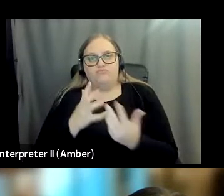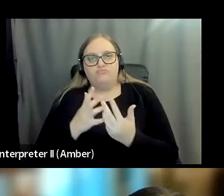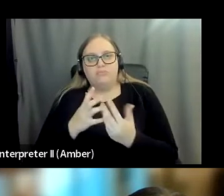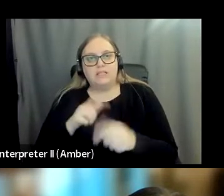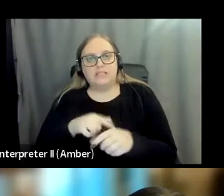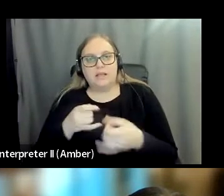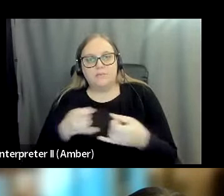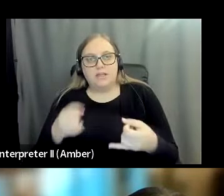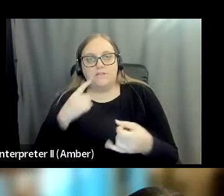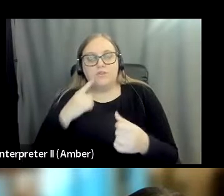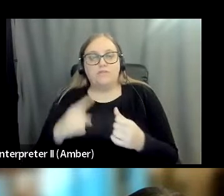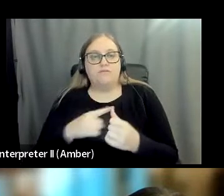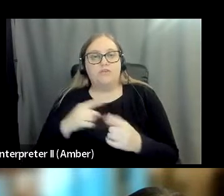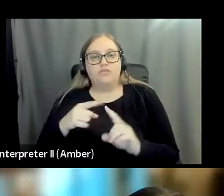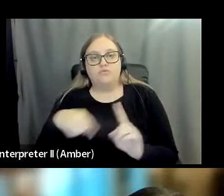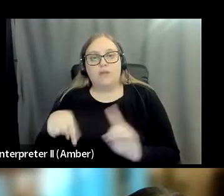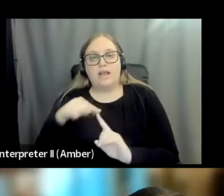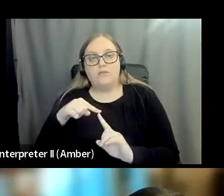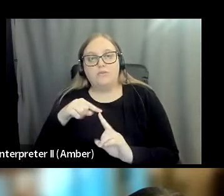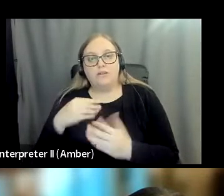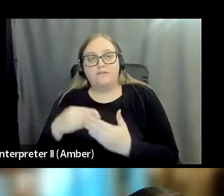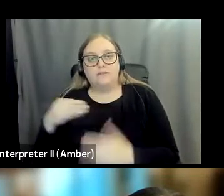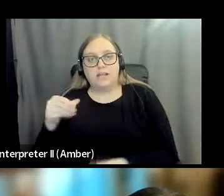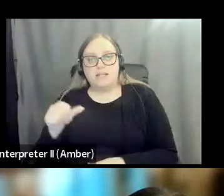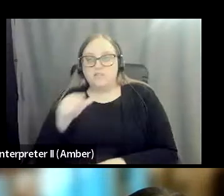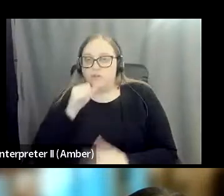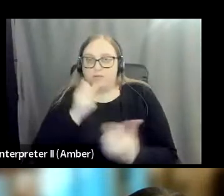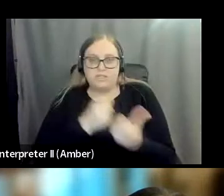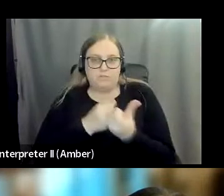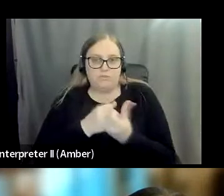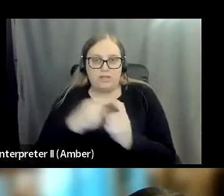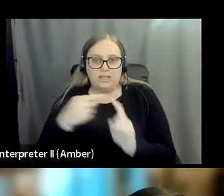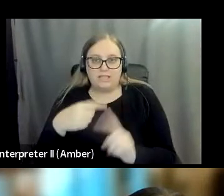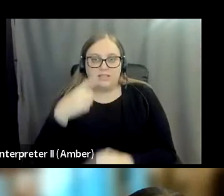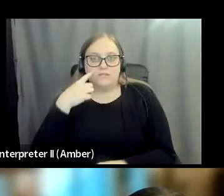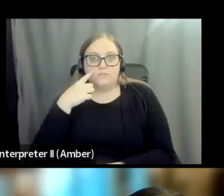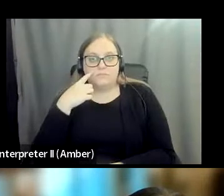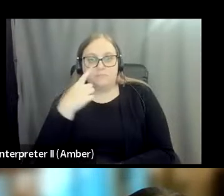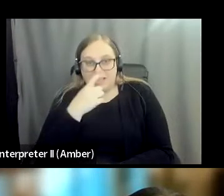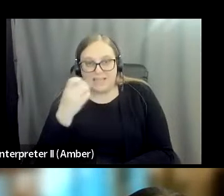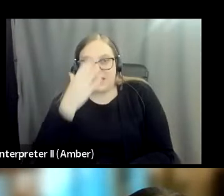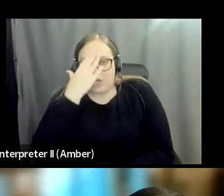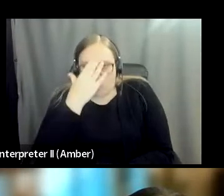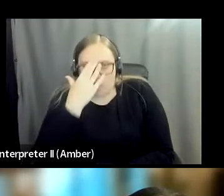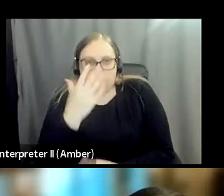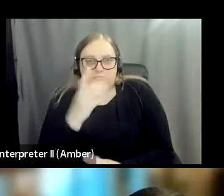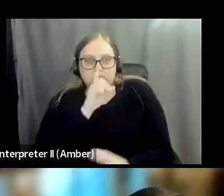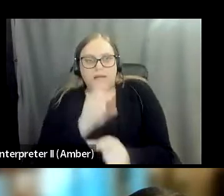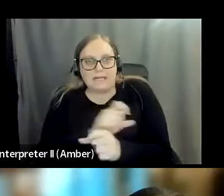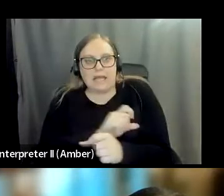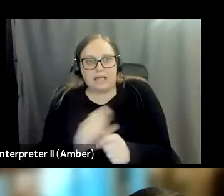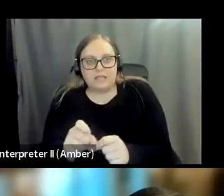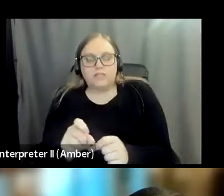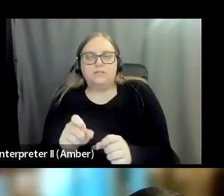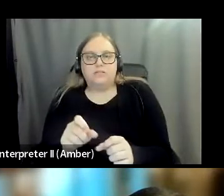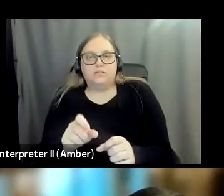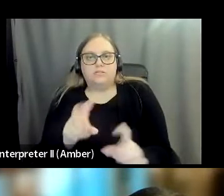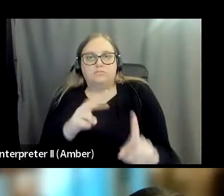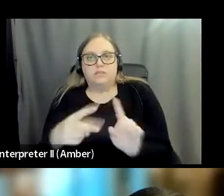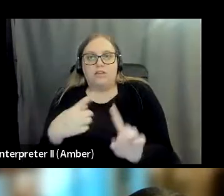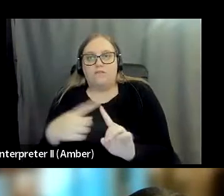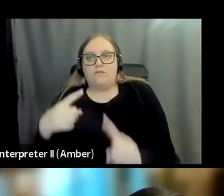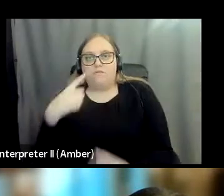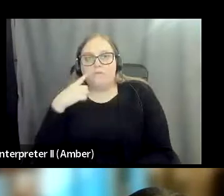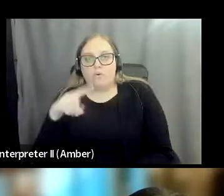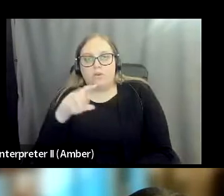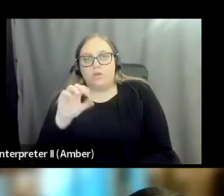work for the first round of funding. So I'm not going to be supporting this just in terms of, I know from the practicality of it, at least on the opioid